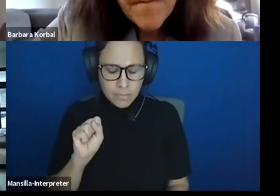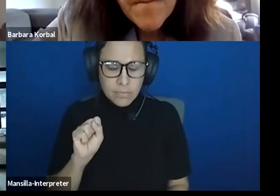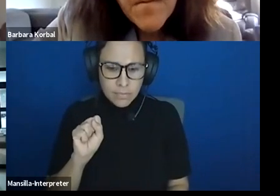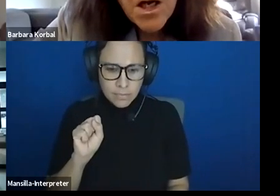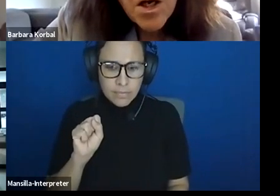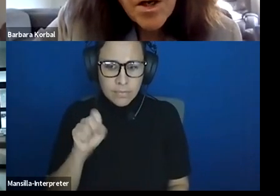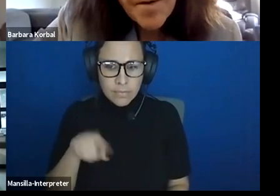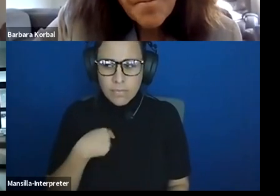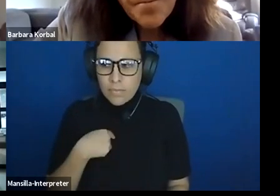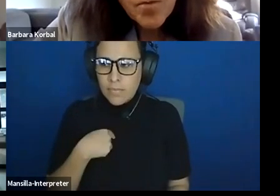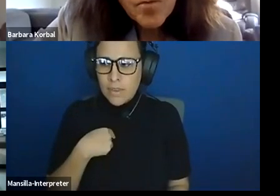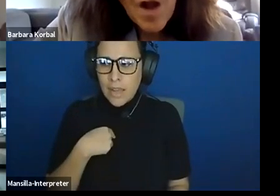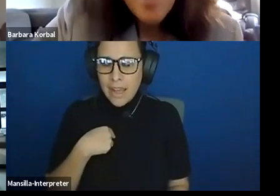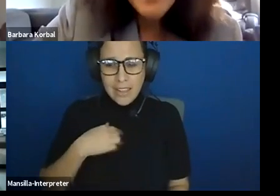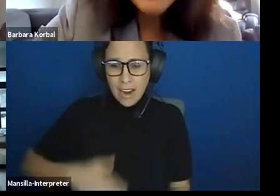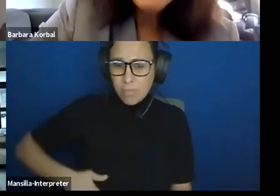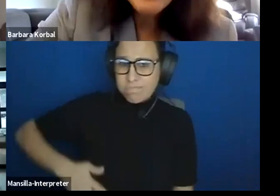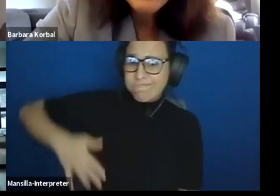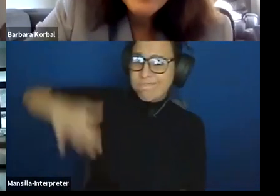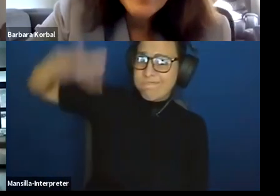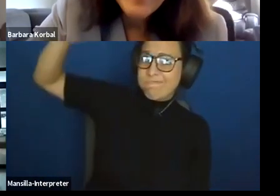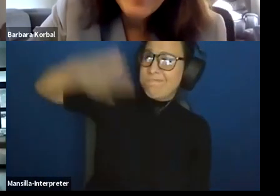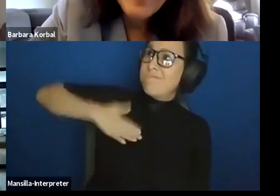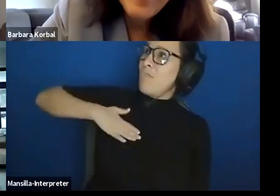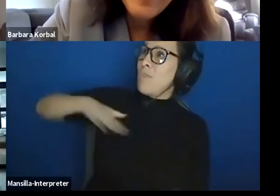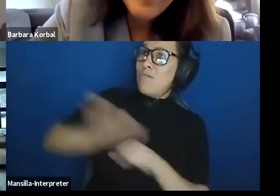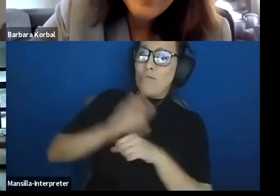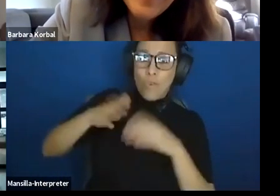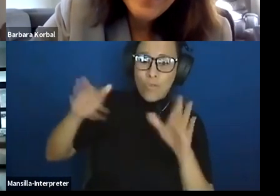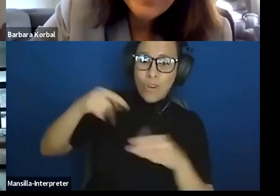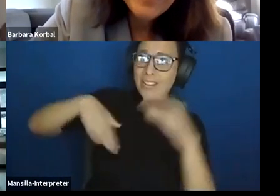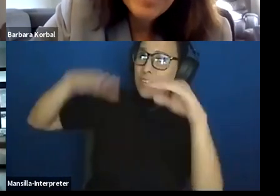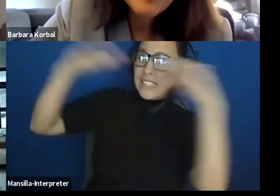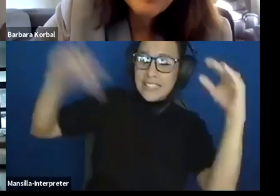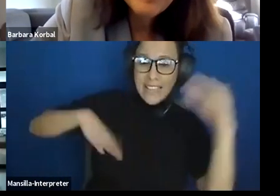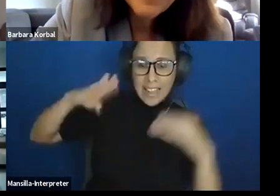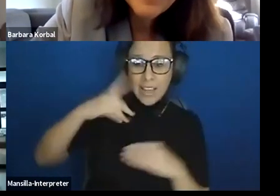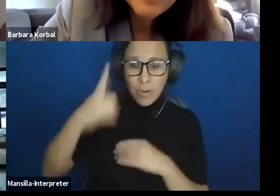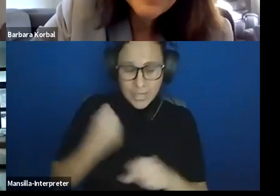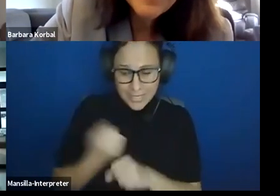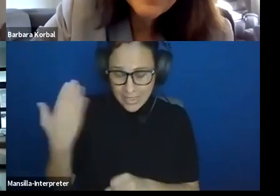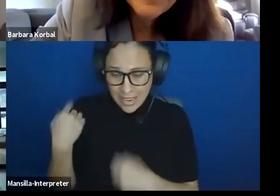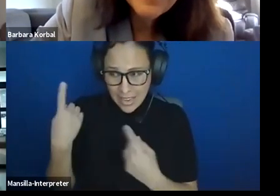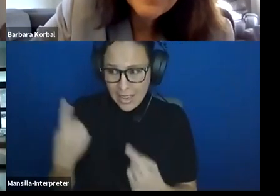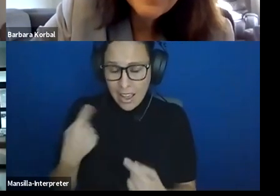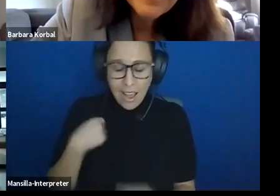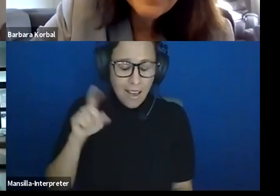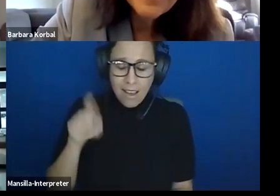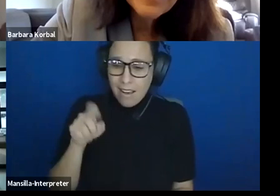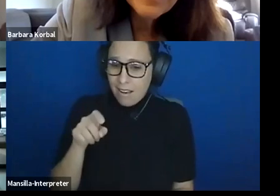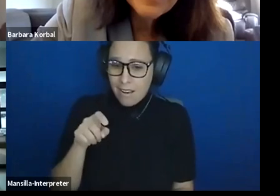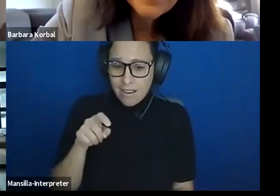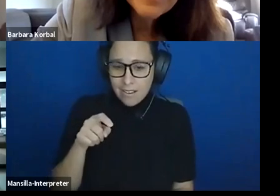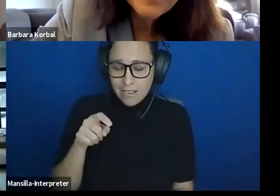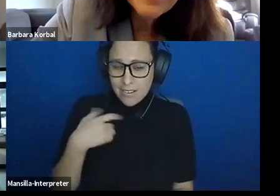they went halfway to the ceiling. We moved about a year ago and, you know, had to just divest